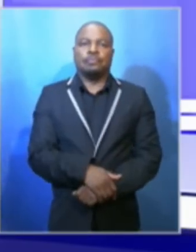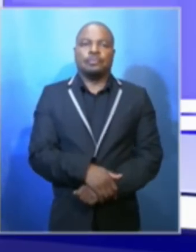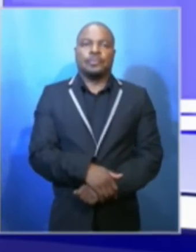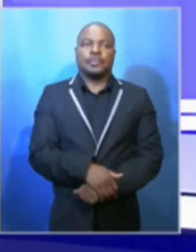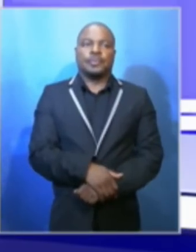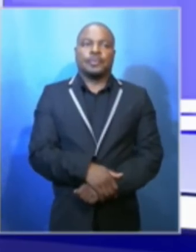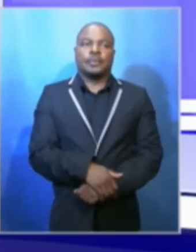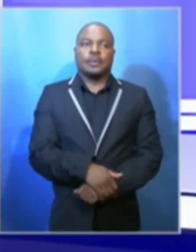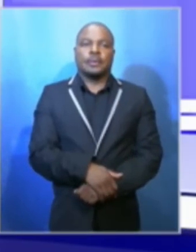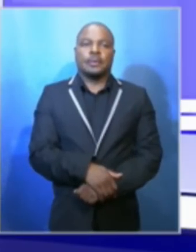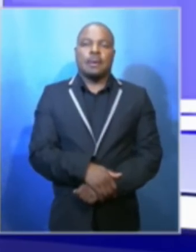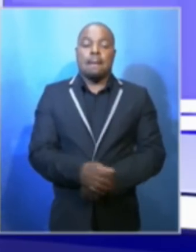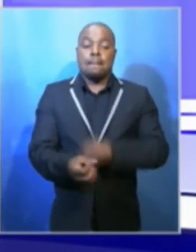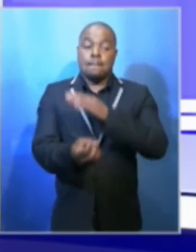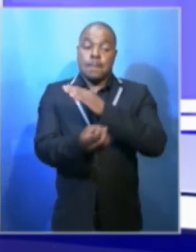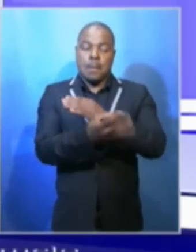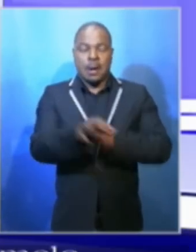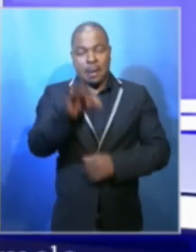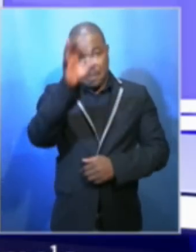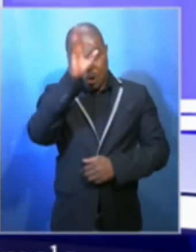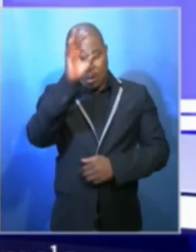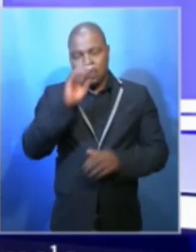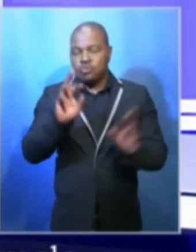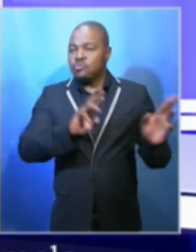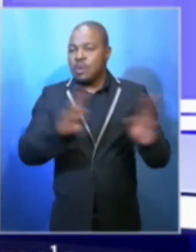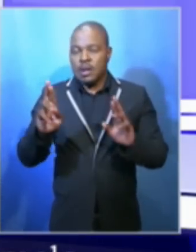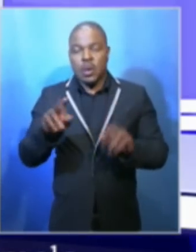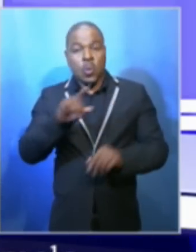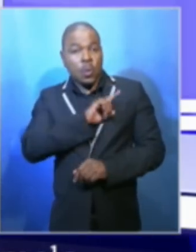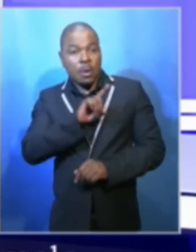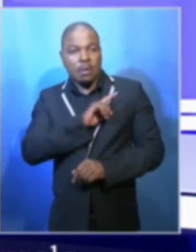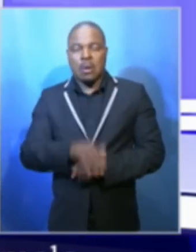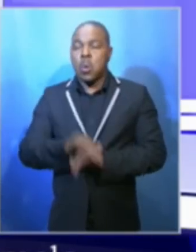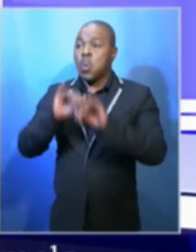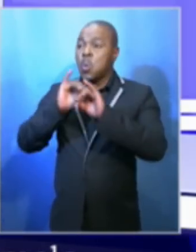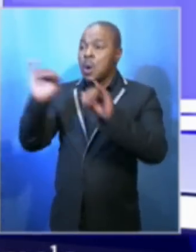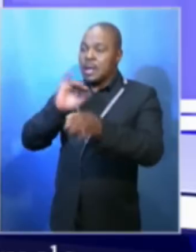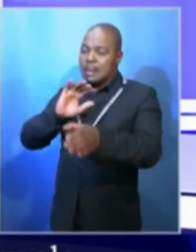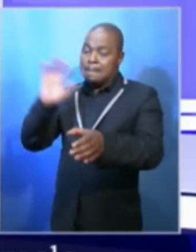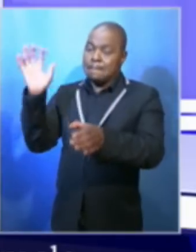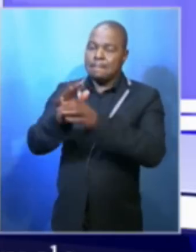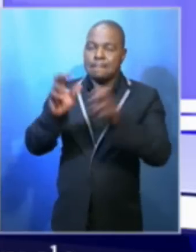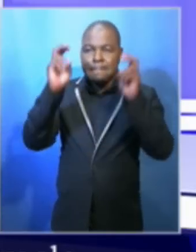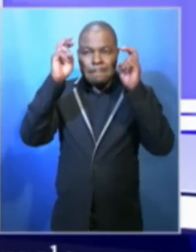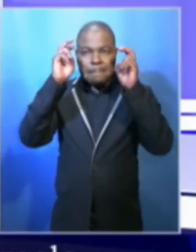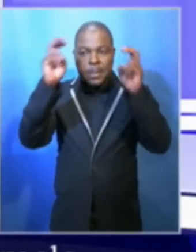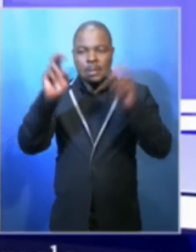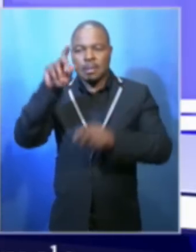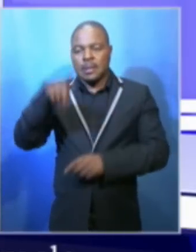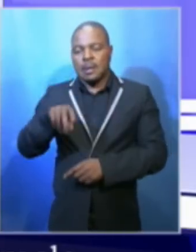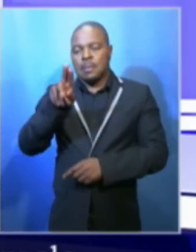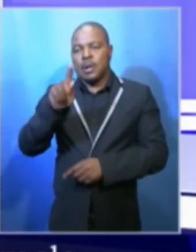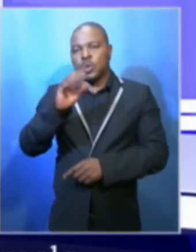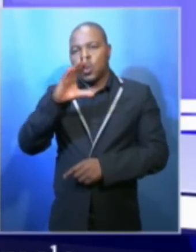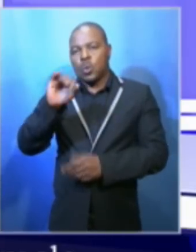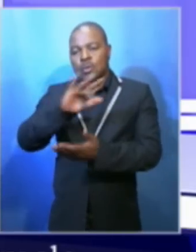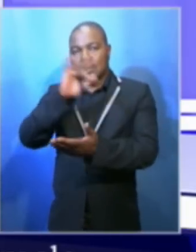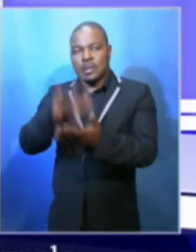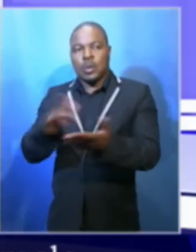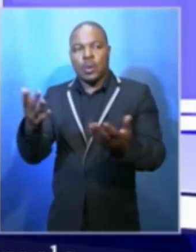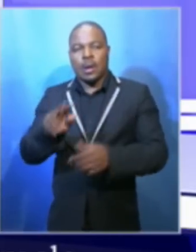Mapodisi kwa Mpumalanga malalalaotswe morago ga tlhaselo e setlhogo ya didepo tsa dibese tsa Patco kwa sedikeng sa Nkangala